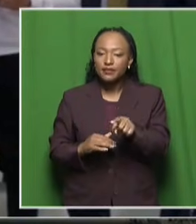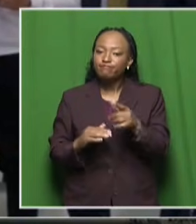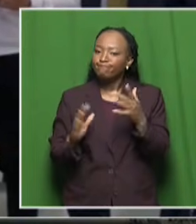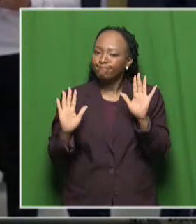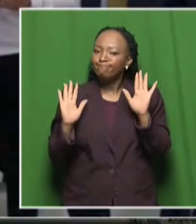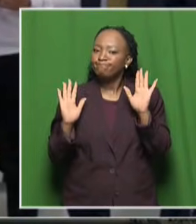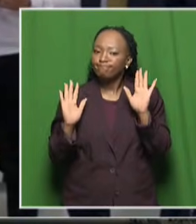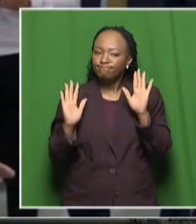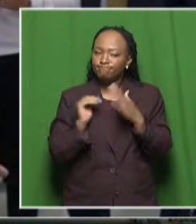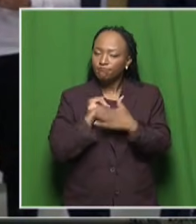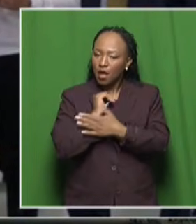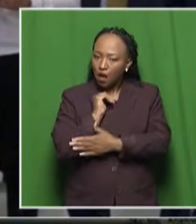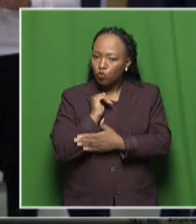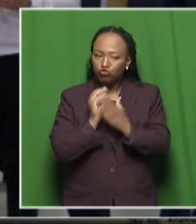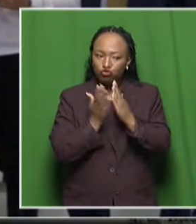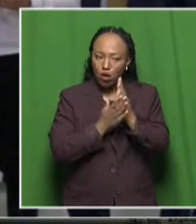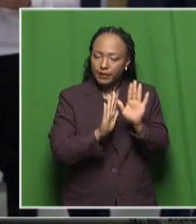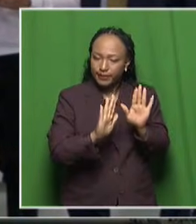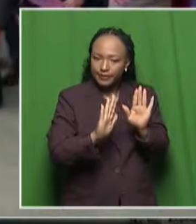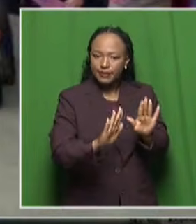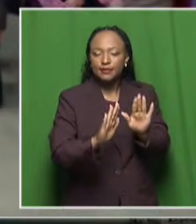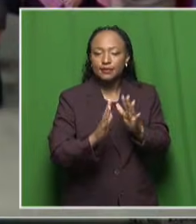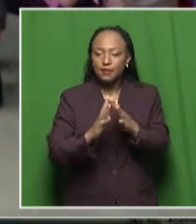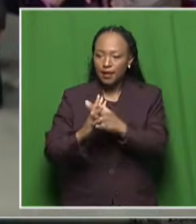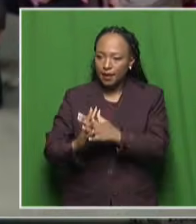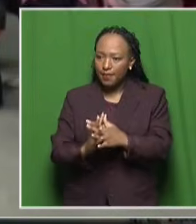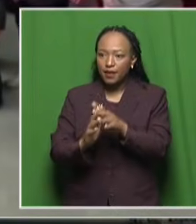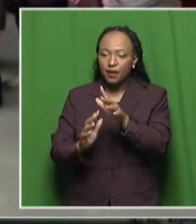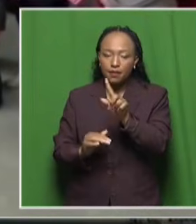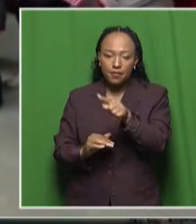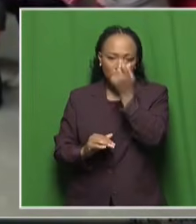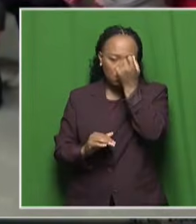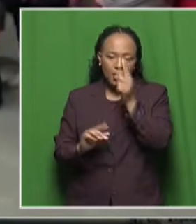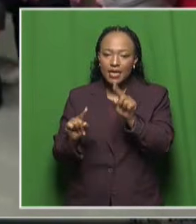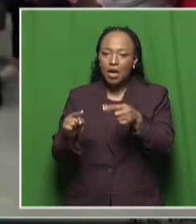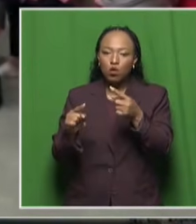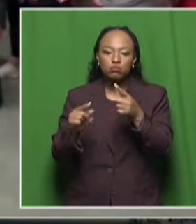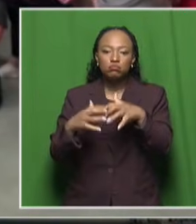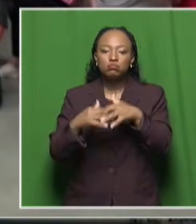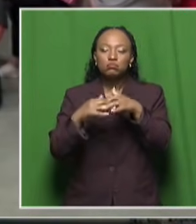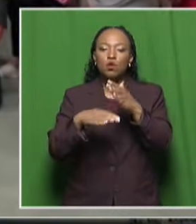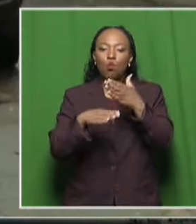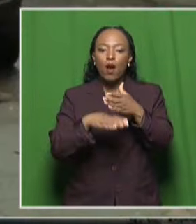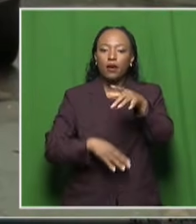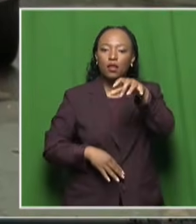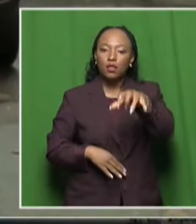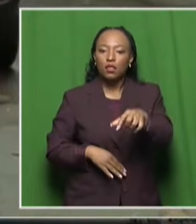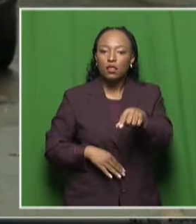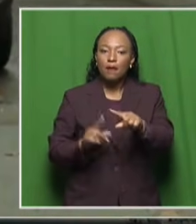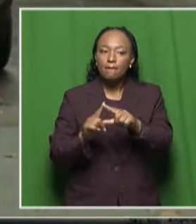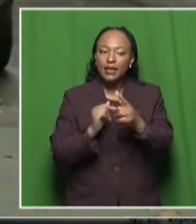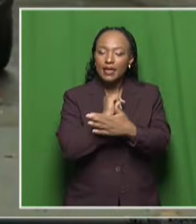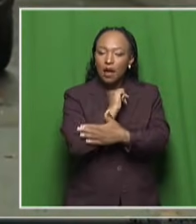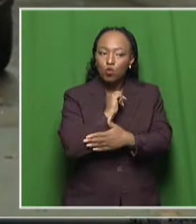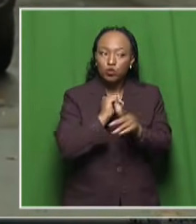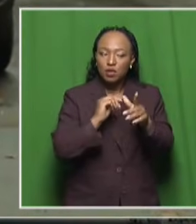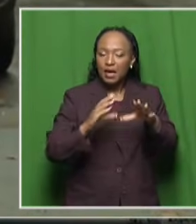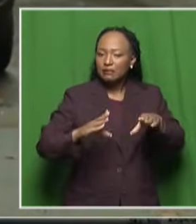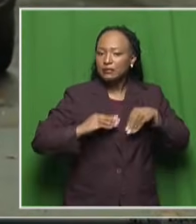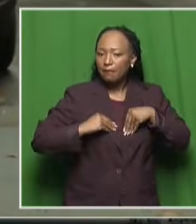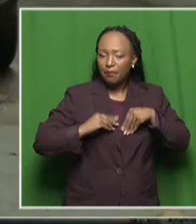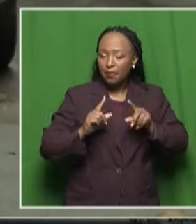right and to the Americans. The Americans must understand they can't set up any operation in the country without the concurrence of the country and in violation